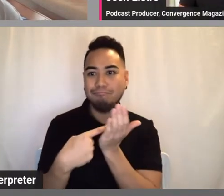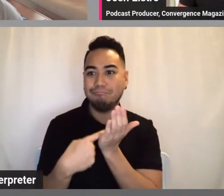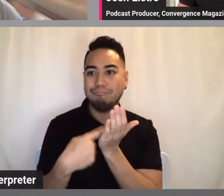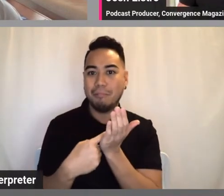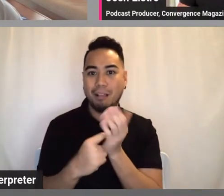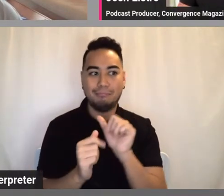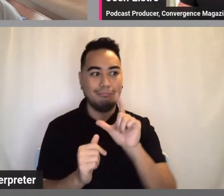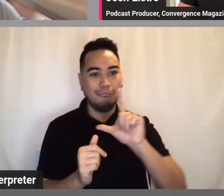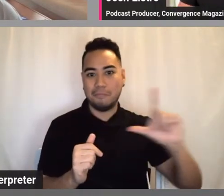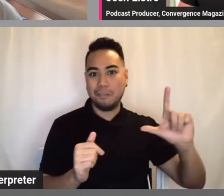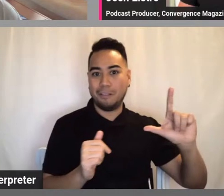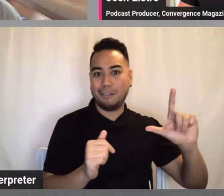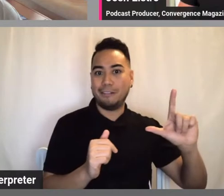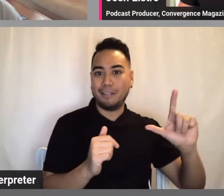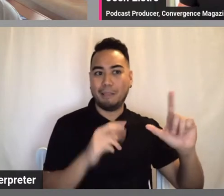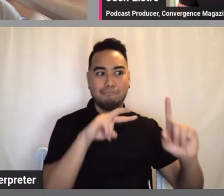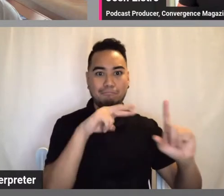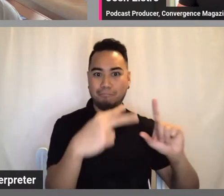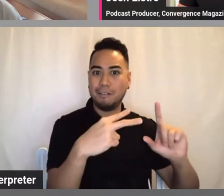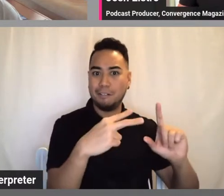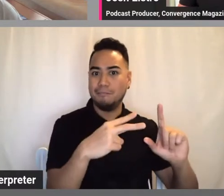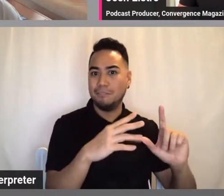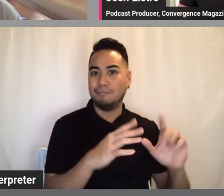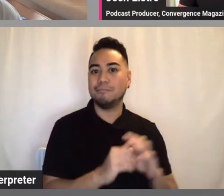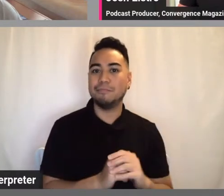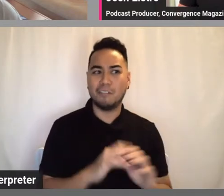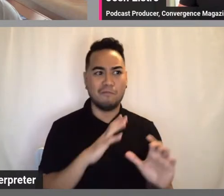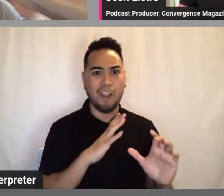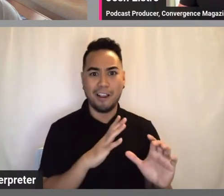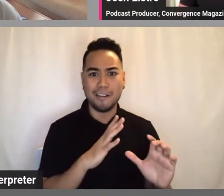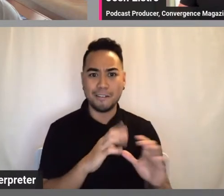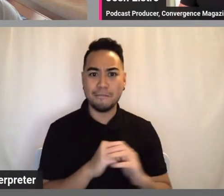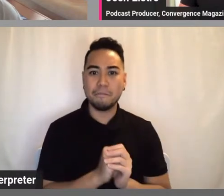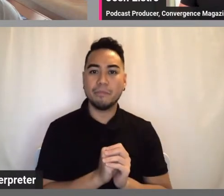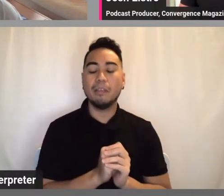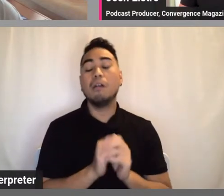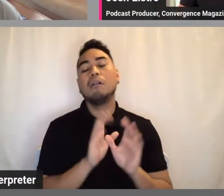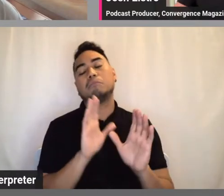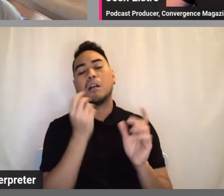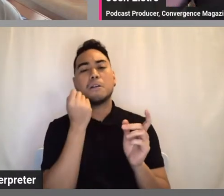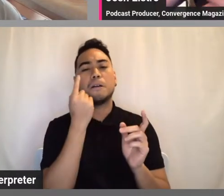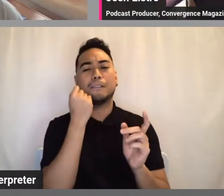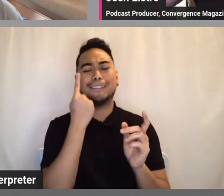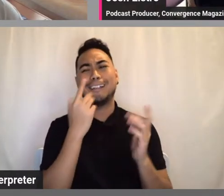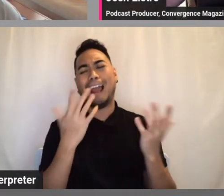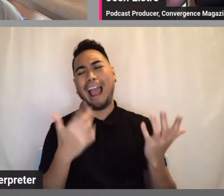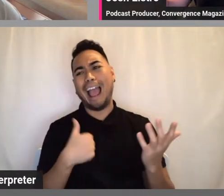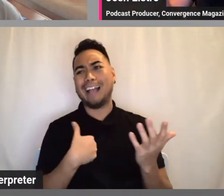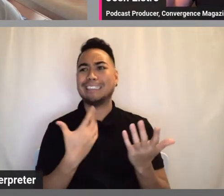Party. But I still didn't really know like how to